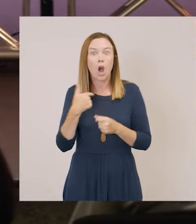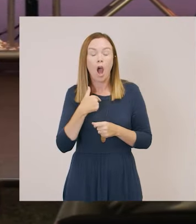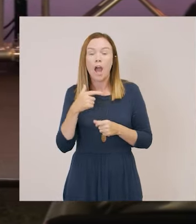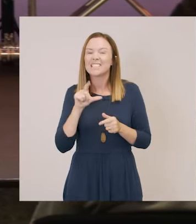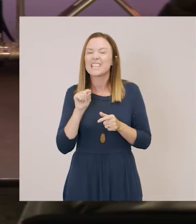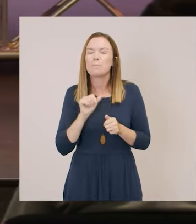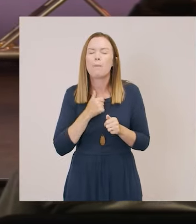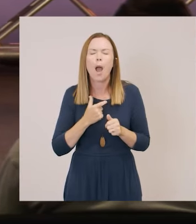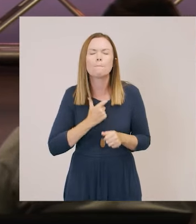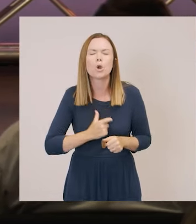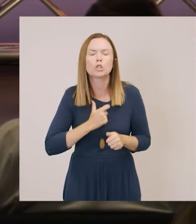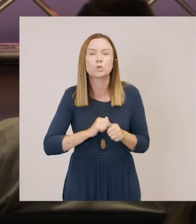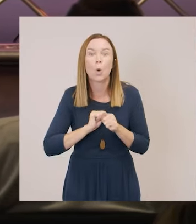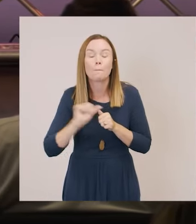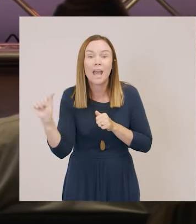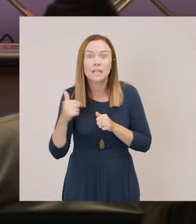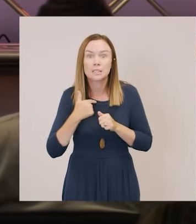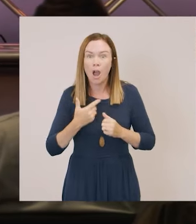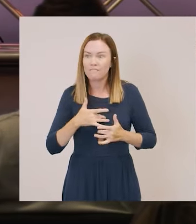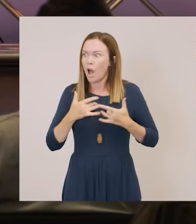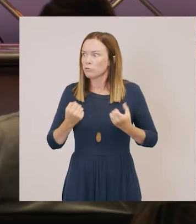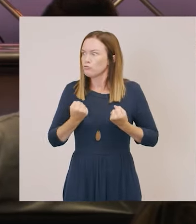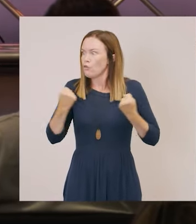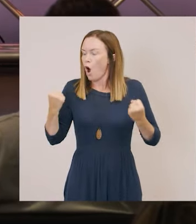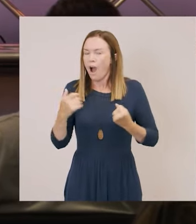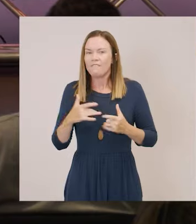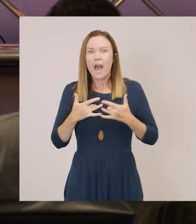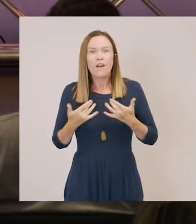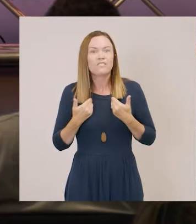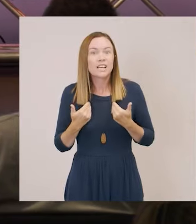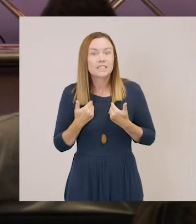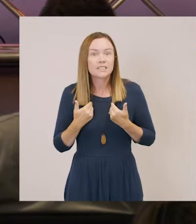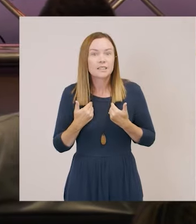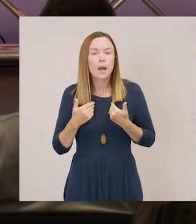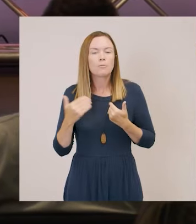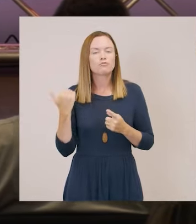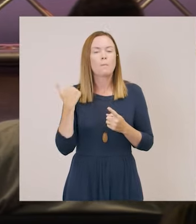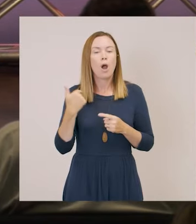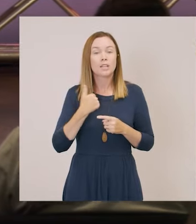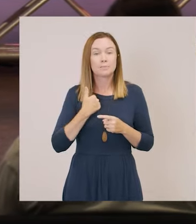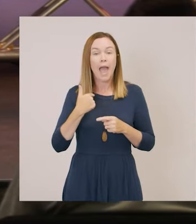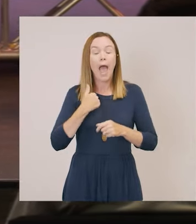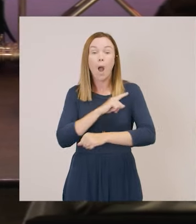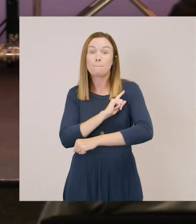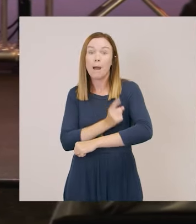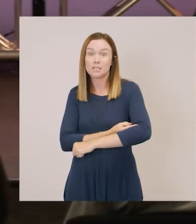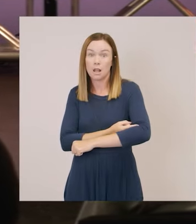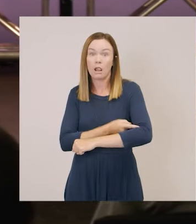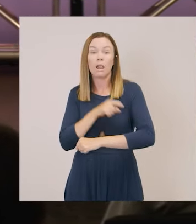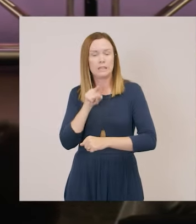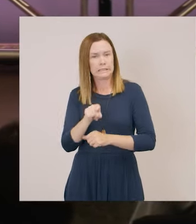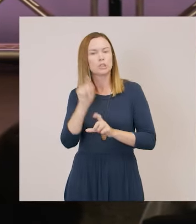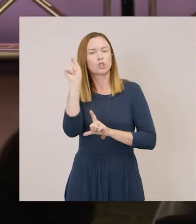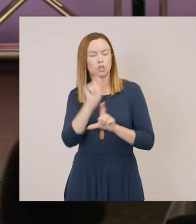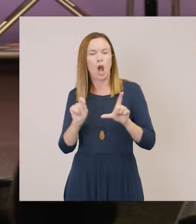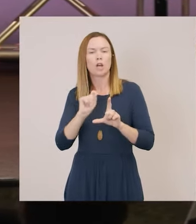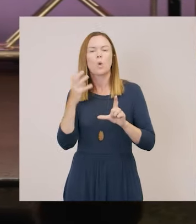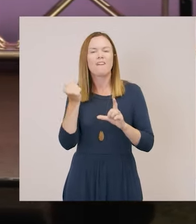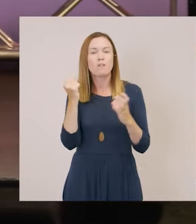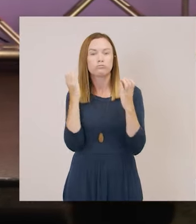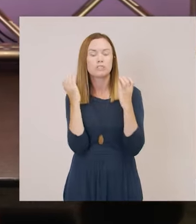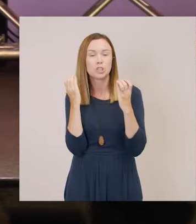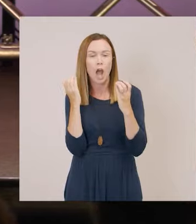felt fitter than I've ever felt before. And it was just such a reminder to me that our muscles are made to be put under pressure. That's how they get